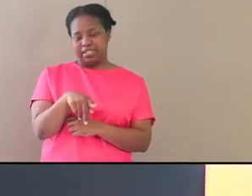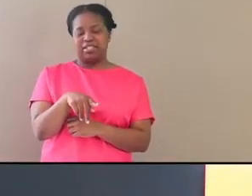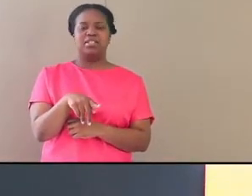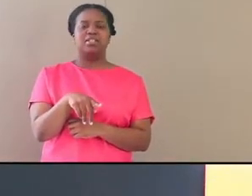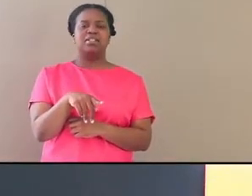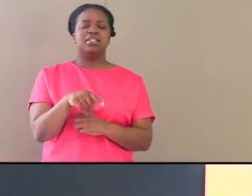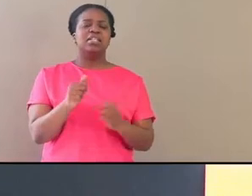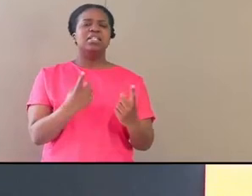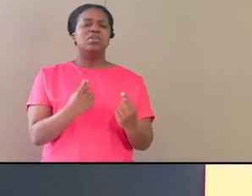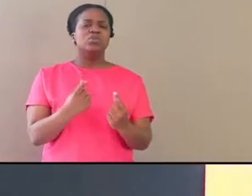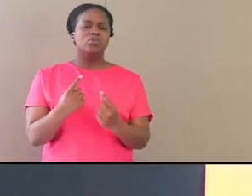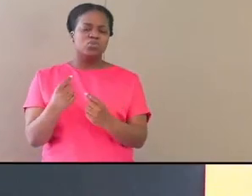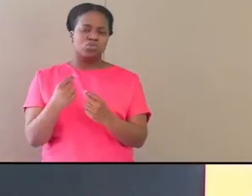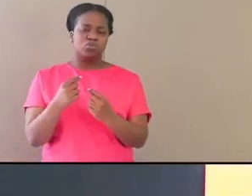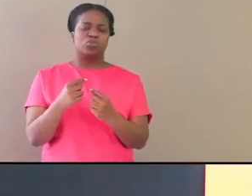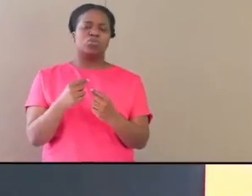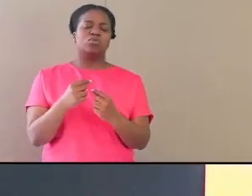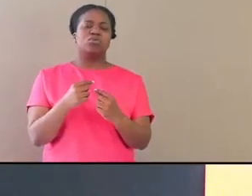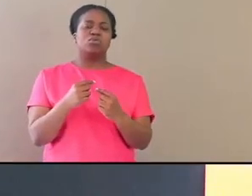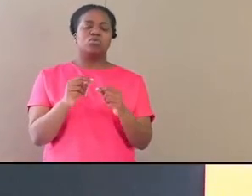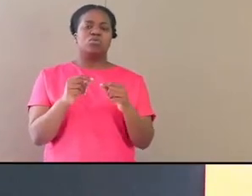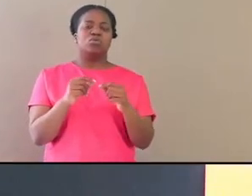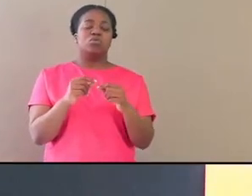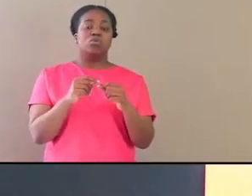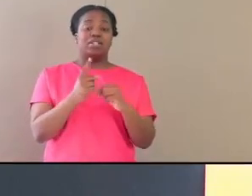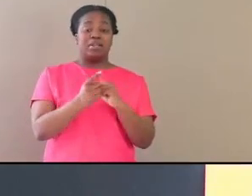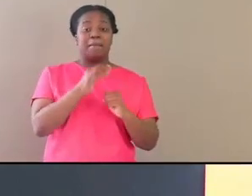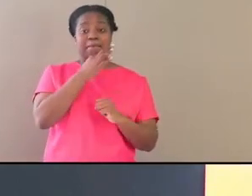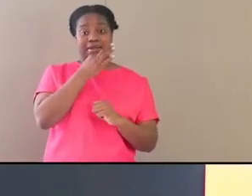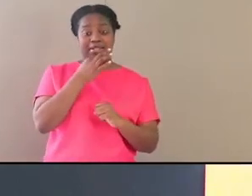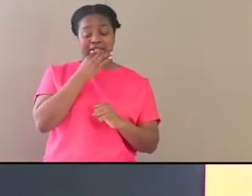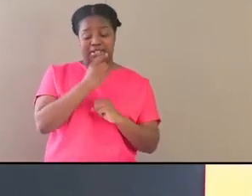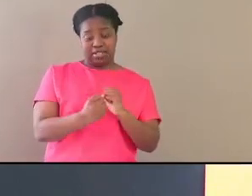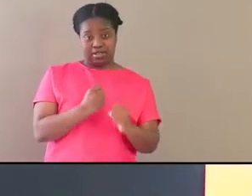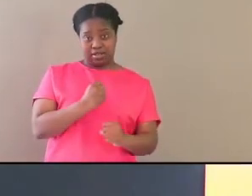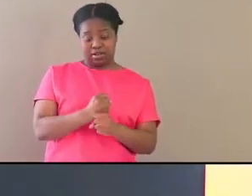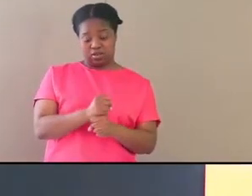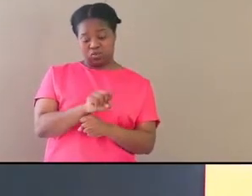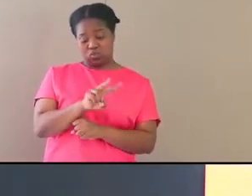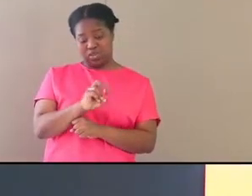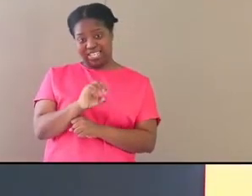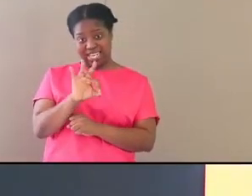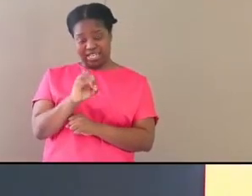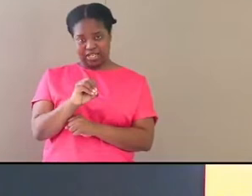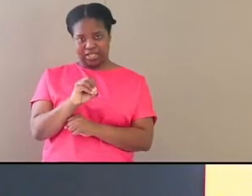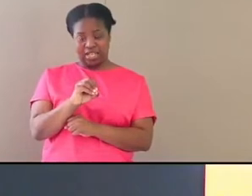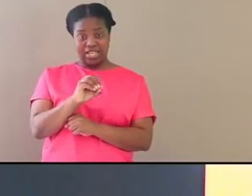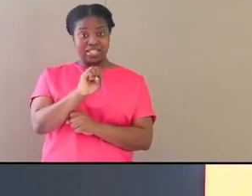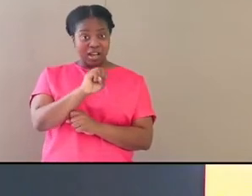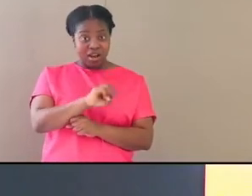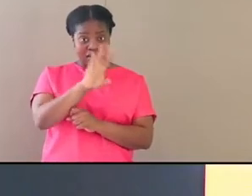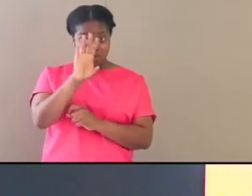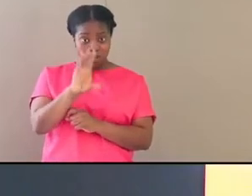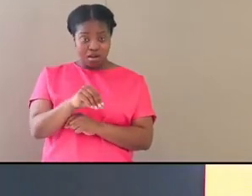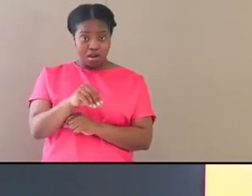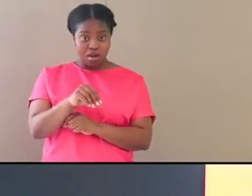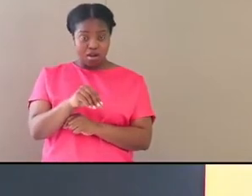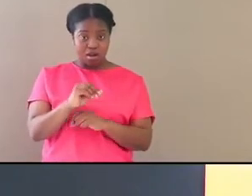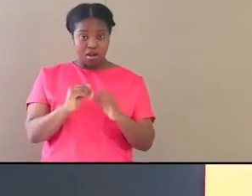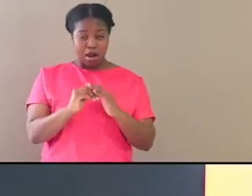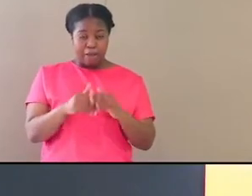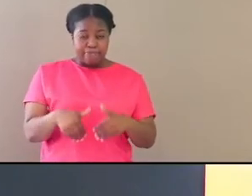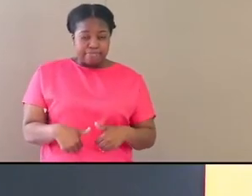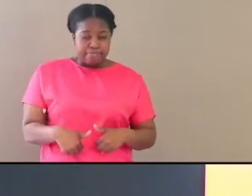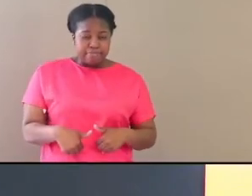which committed that by 2030, no South African should be living below the food